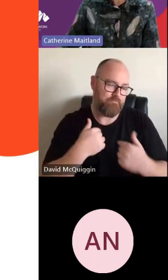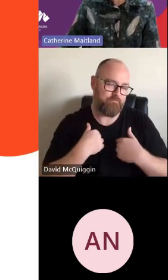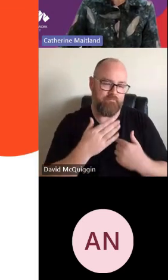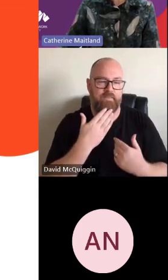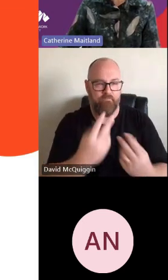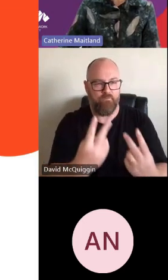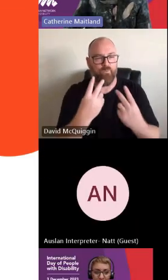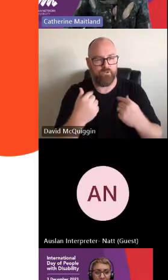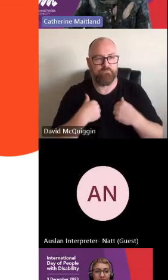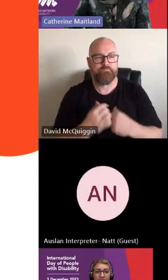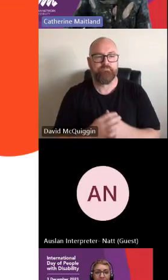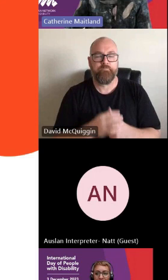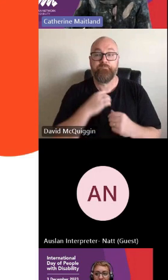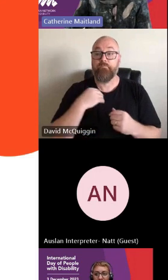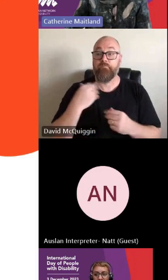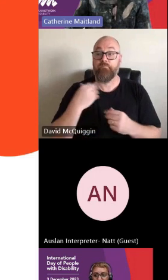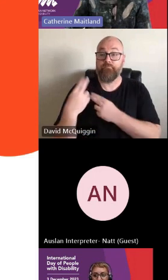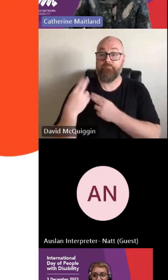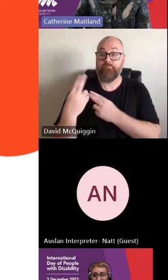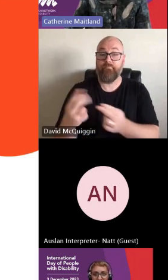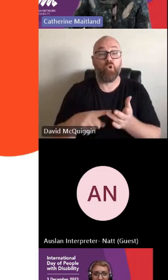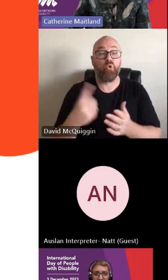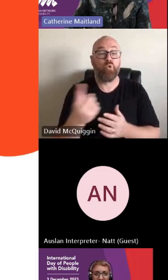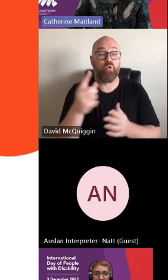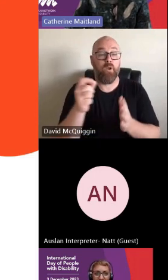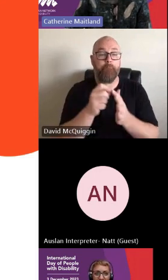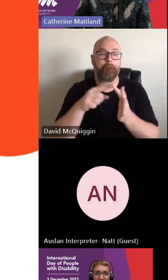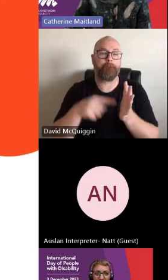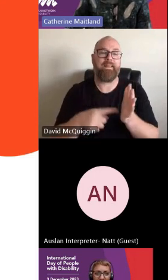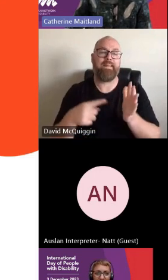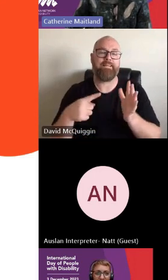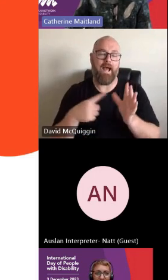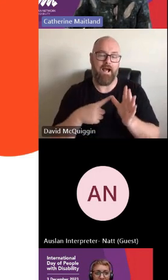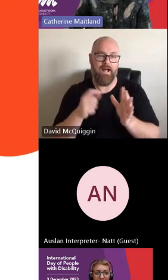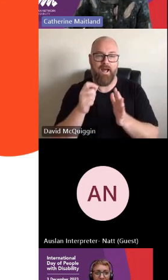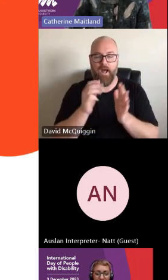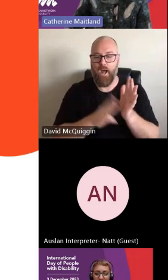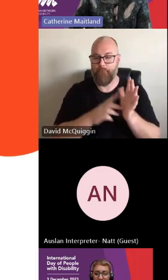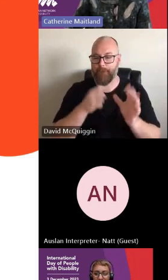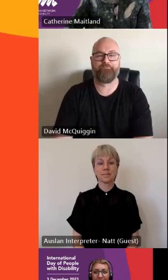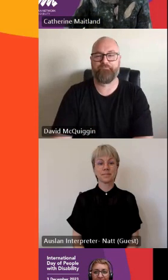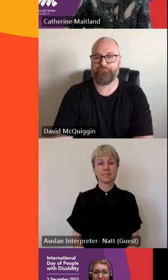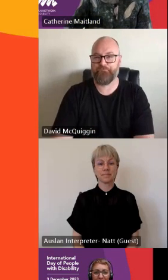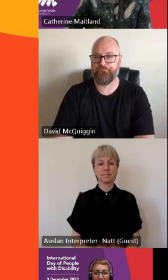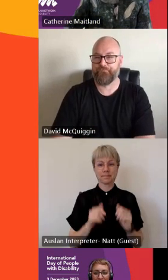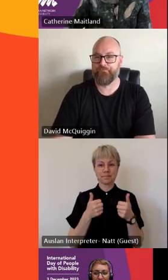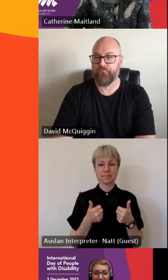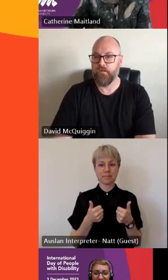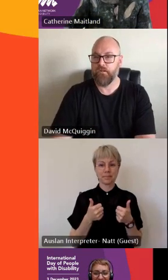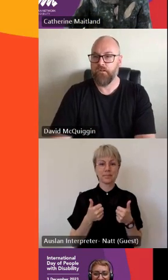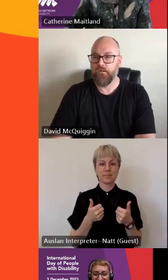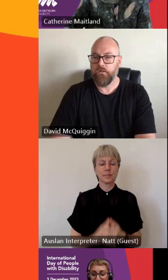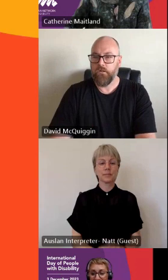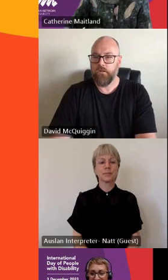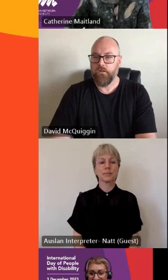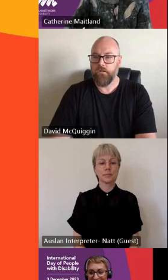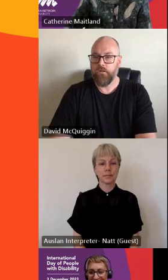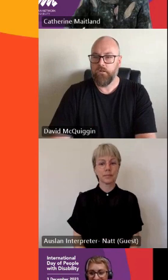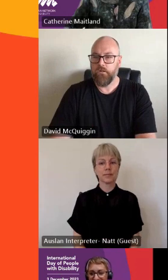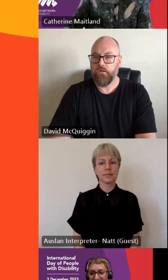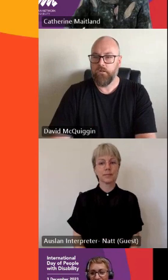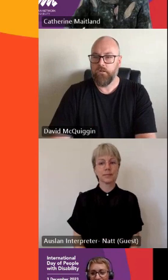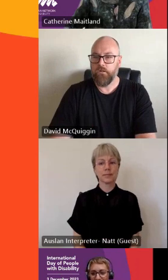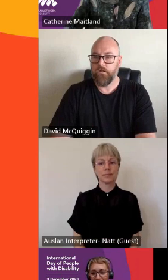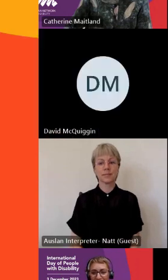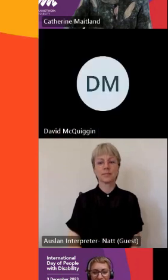and I'm going to hand over to my colleague Peter Magic now to guide you on your way. Peter